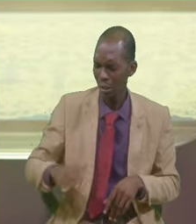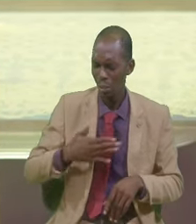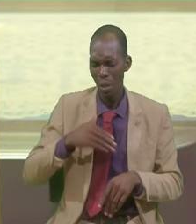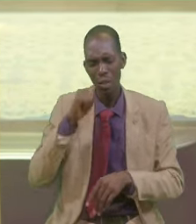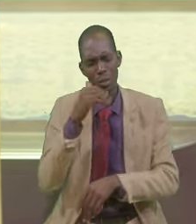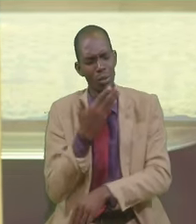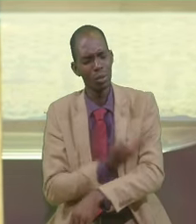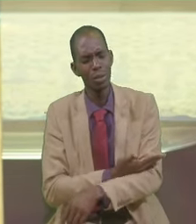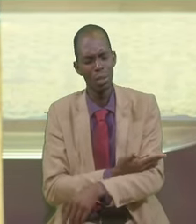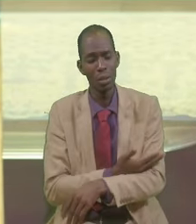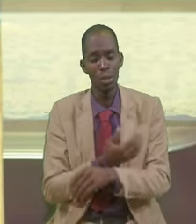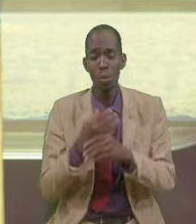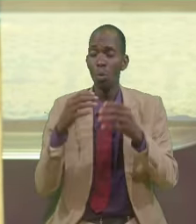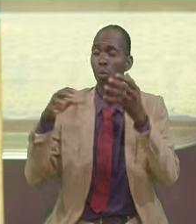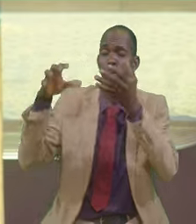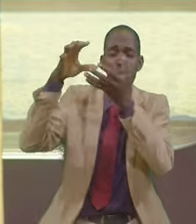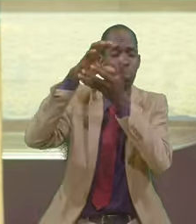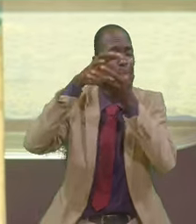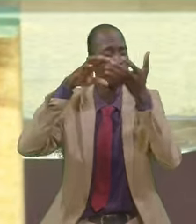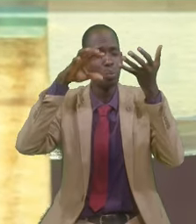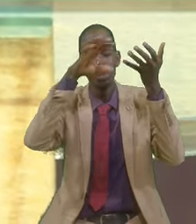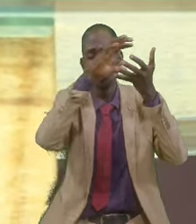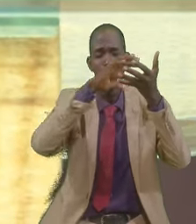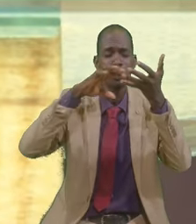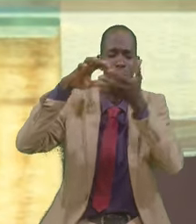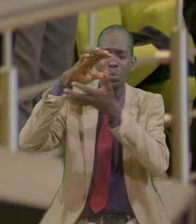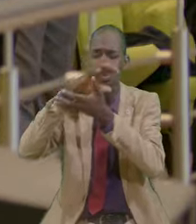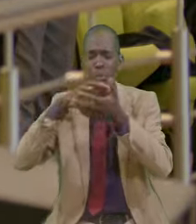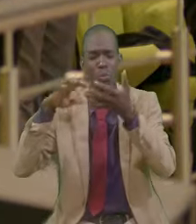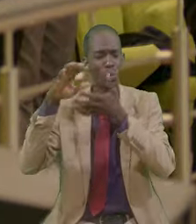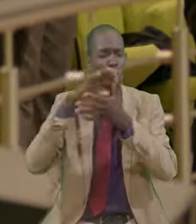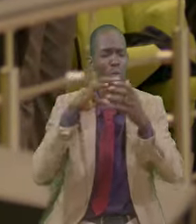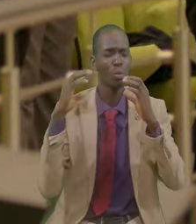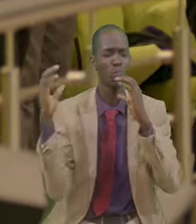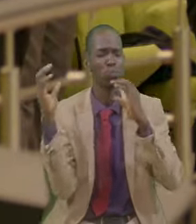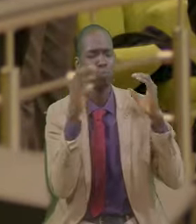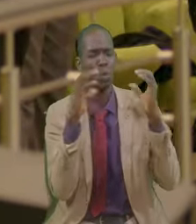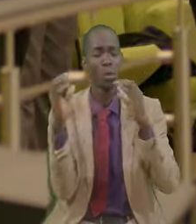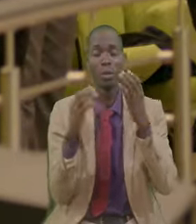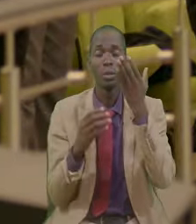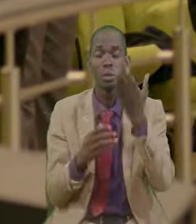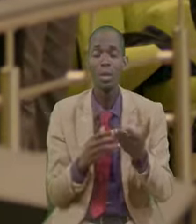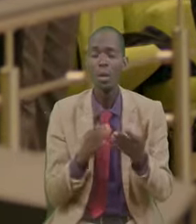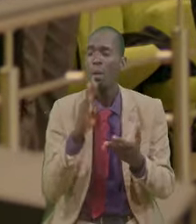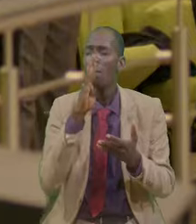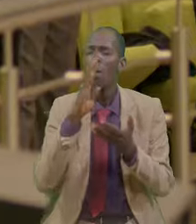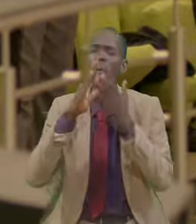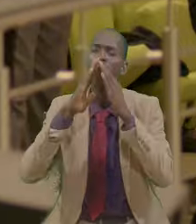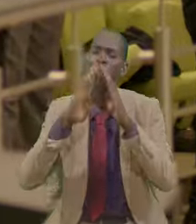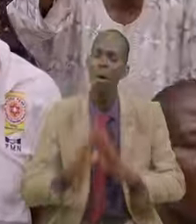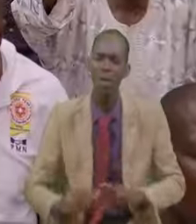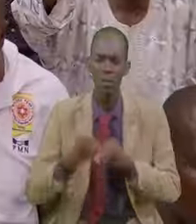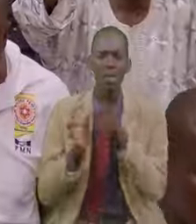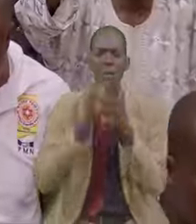there, storm, storm, storm, be calm in